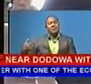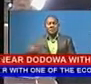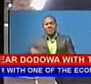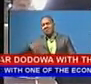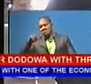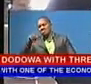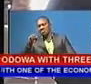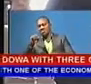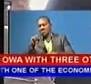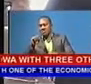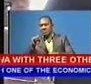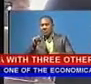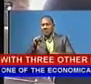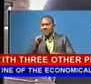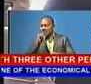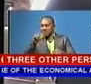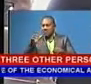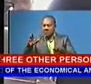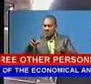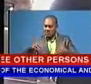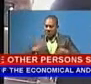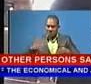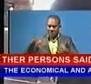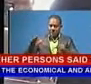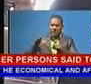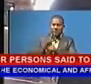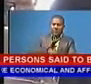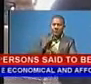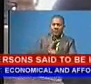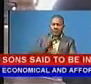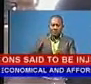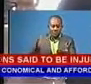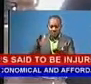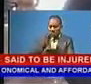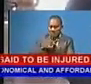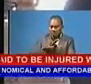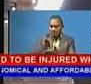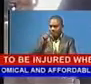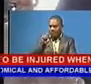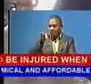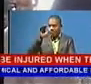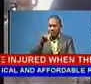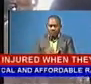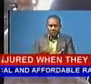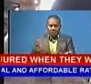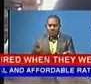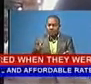pleaded that we had not received the full complement of the 11,000